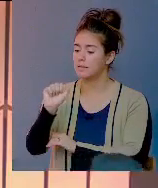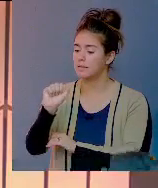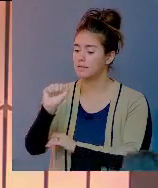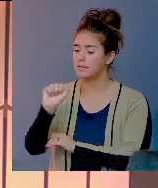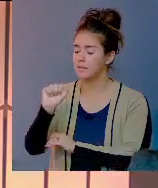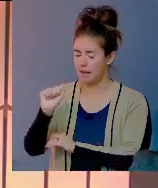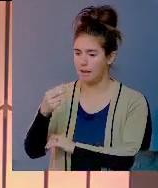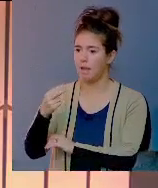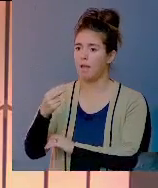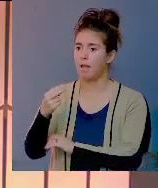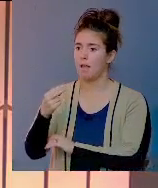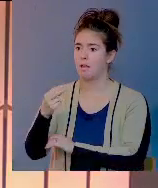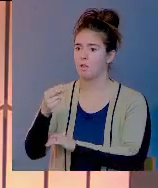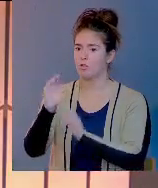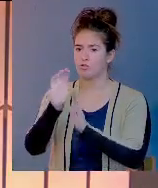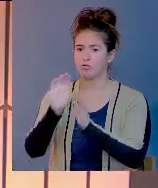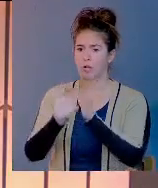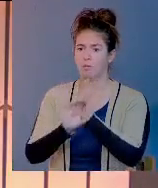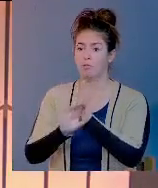we are reminded